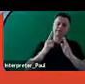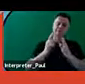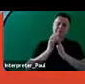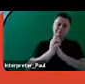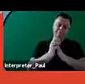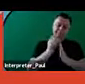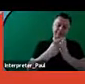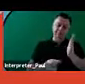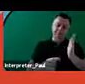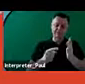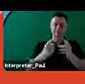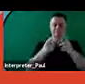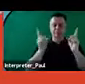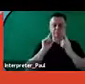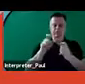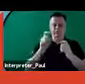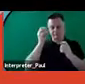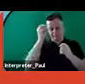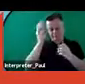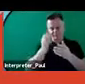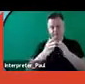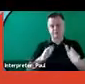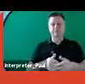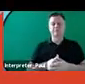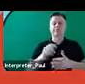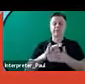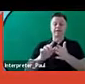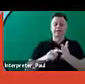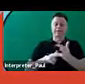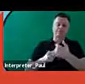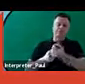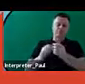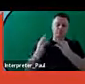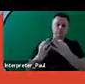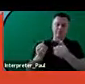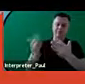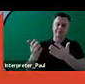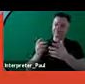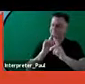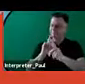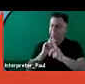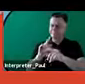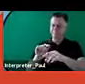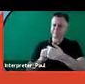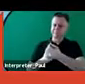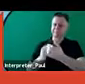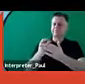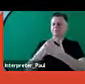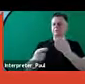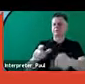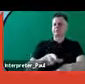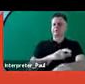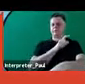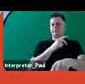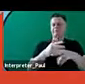graduate recruitment. Helen works with organisations to provide them with the expertise to be disability confident in their strategy,